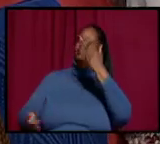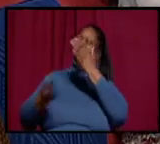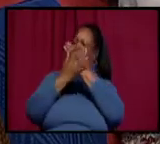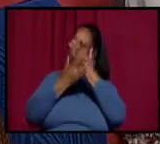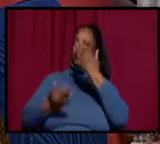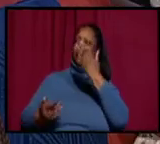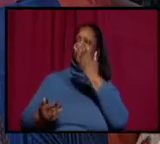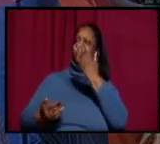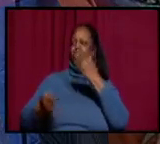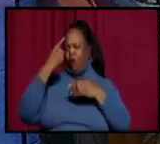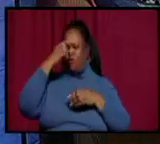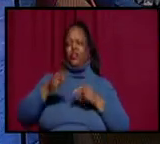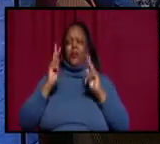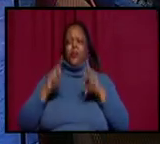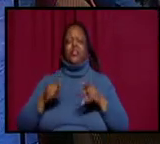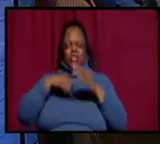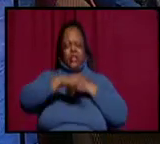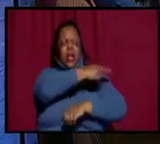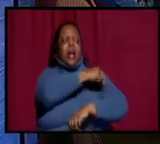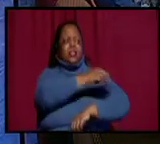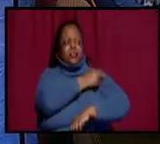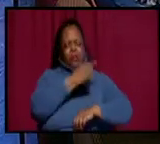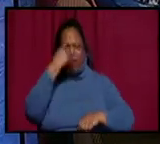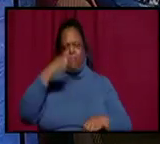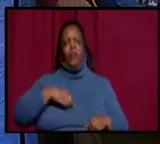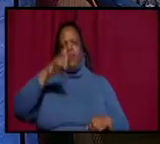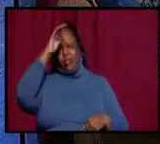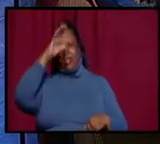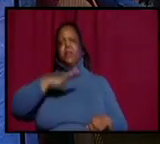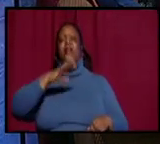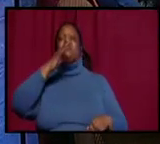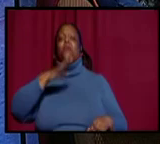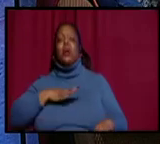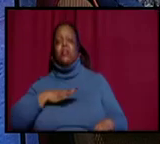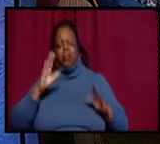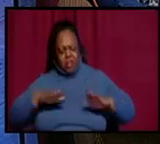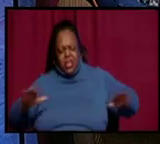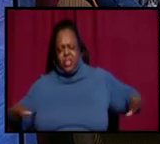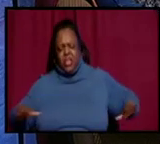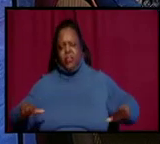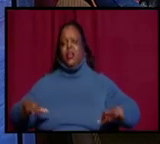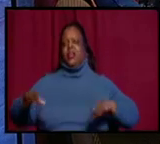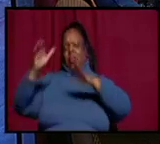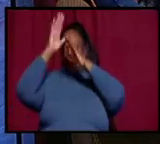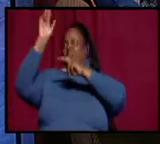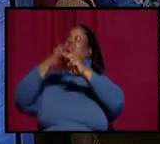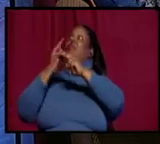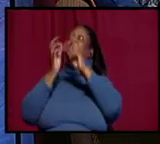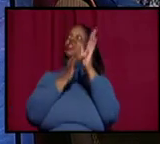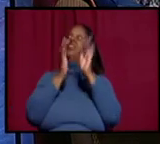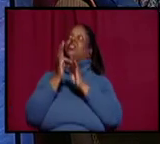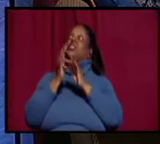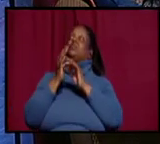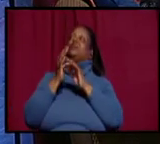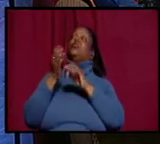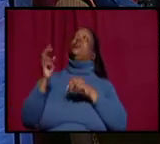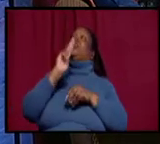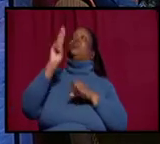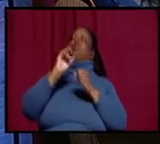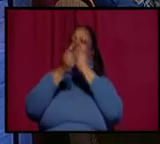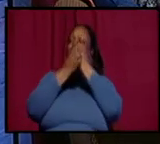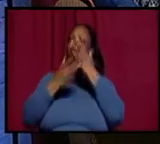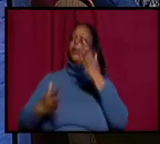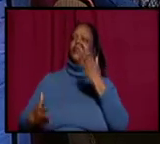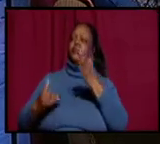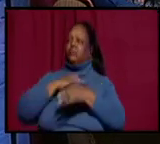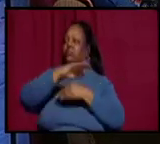that woman in the hospital. The blood over that man, that child, that woman. Father, in Jesus' name, we apply the blood to the